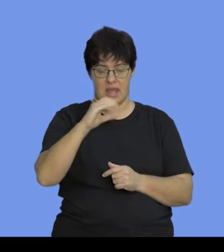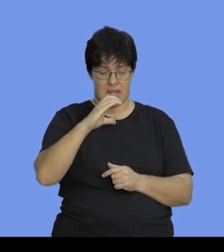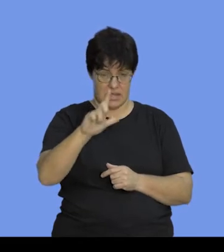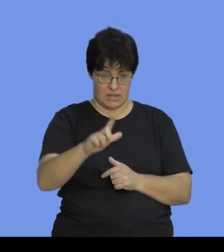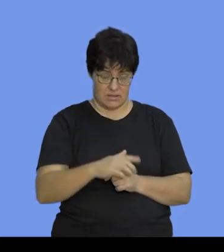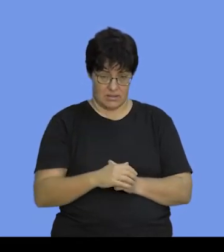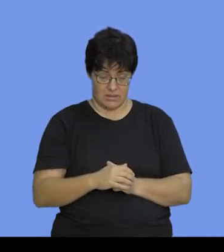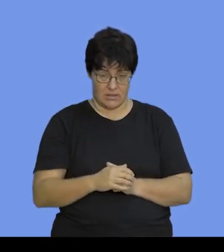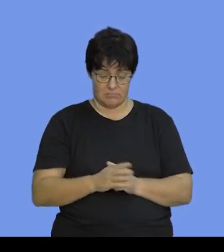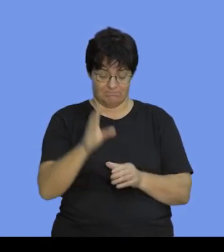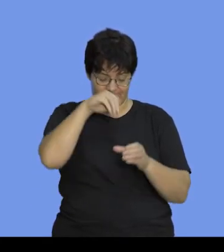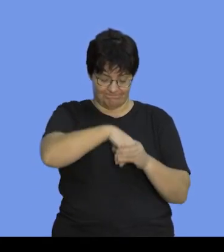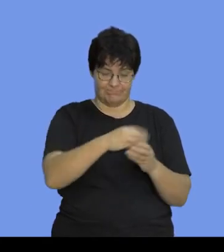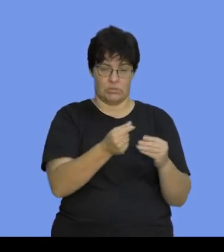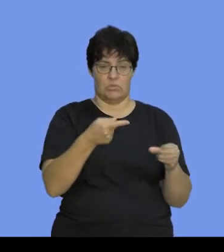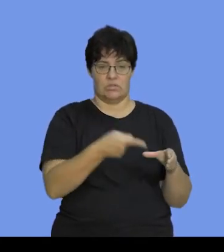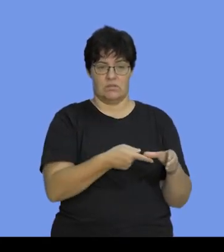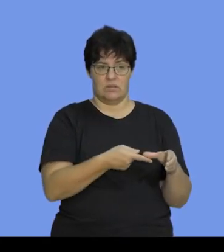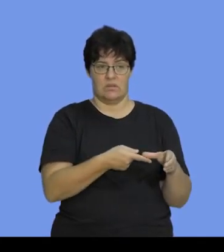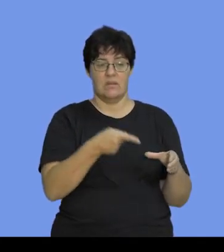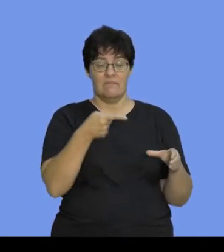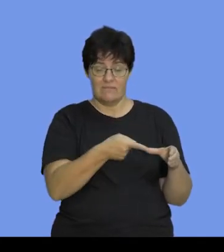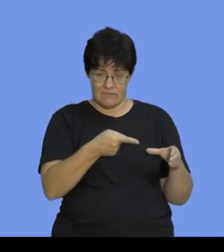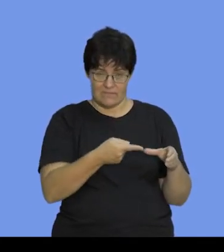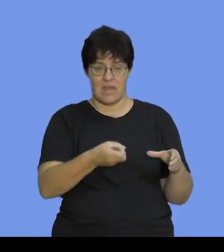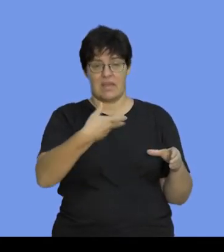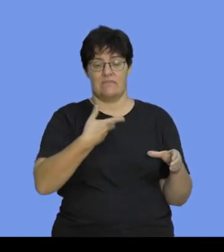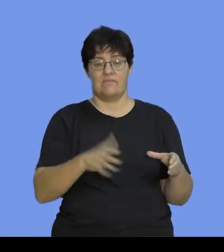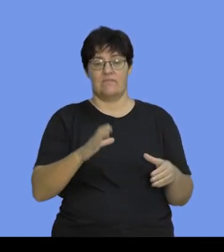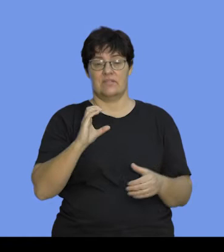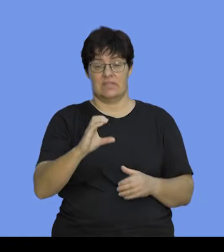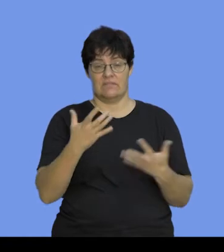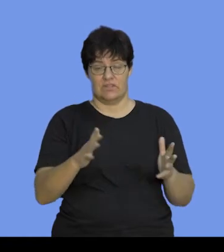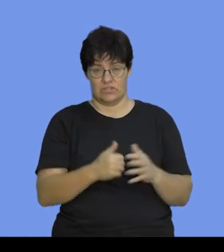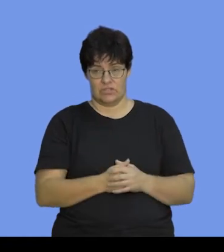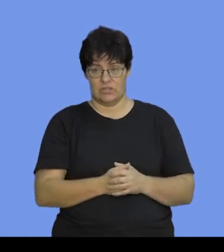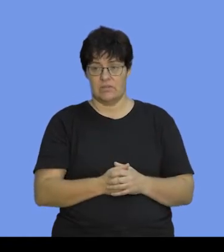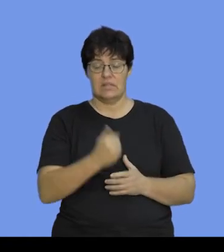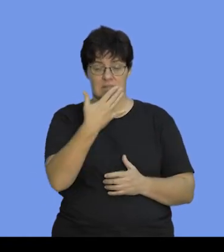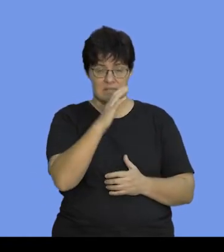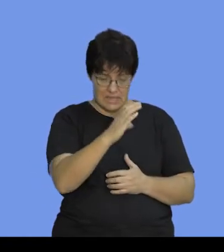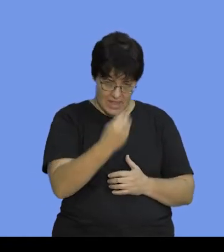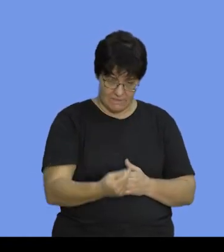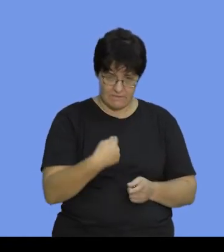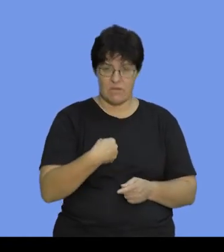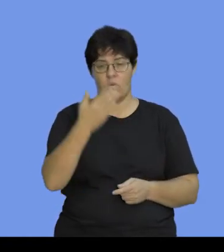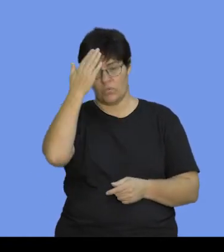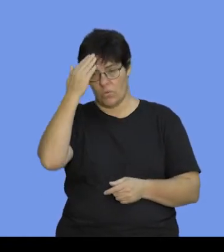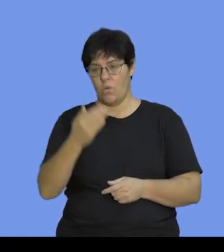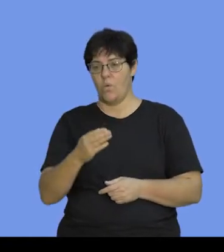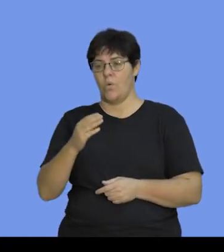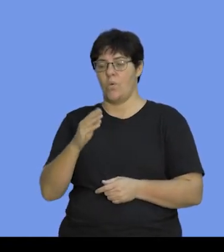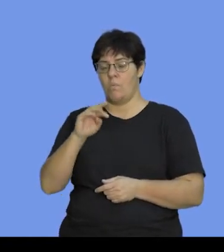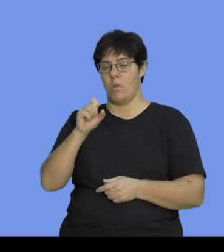dissolved, that is in the solution, if the volume of the solution is also given. So we have the concentration, we know the